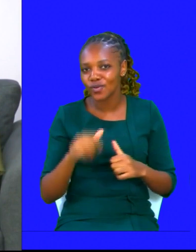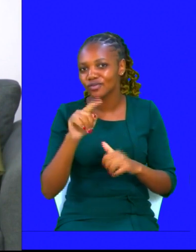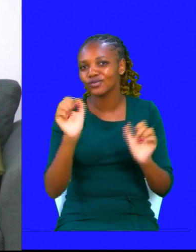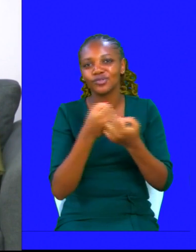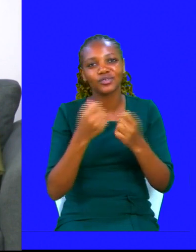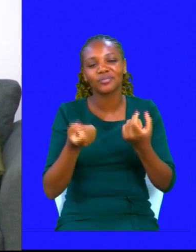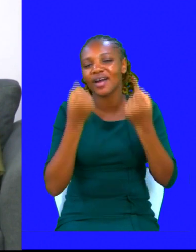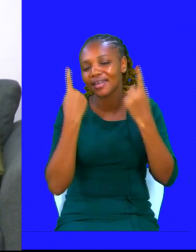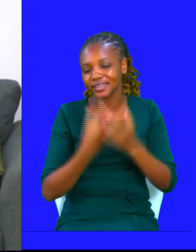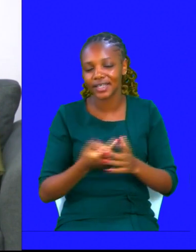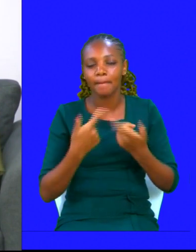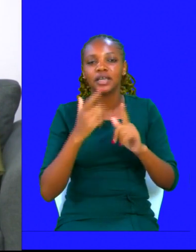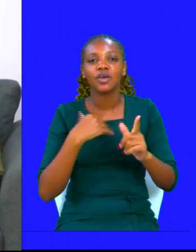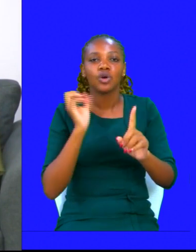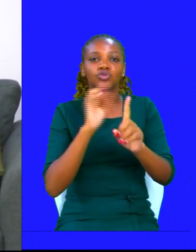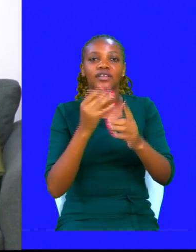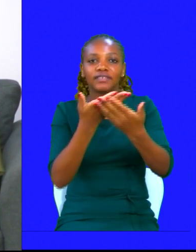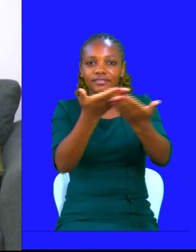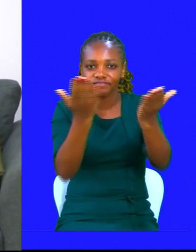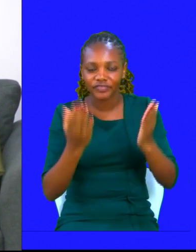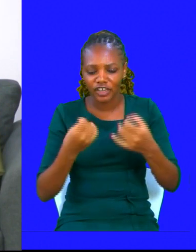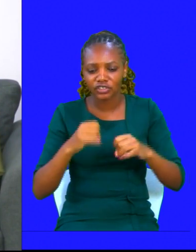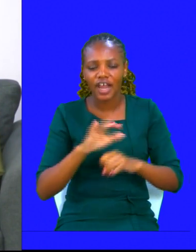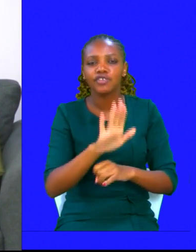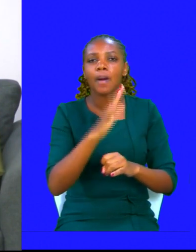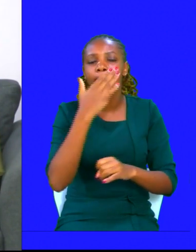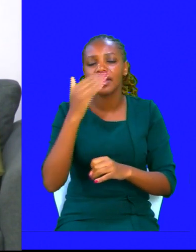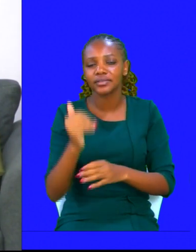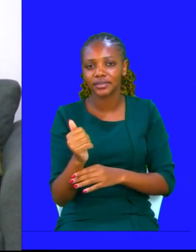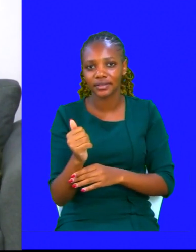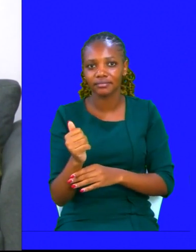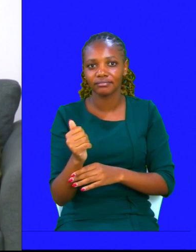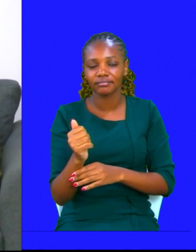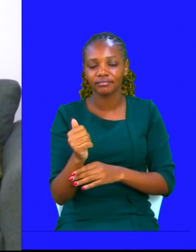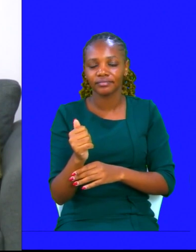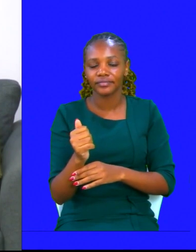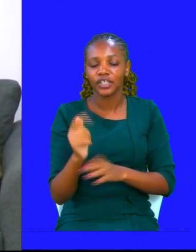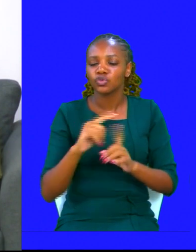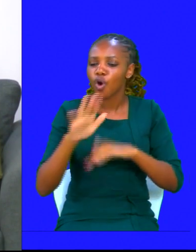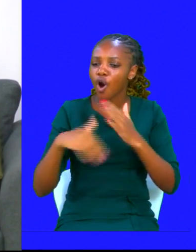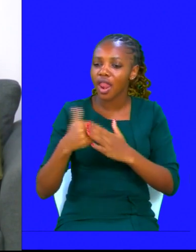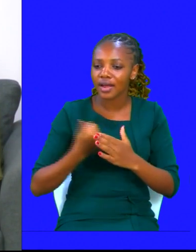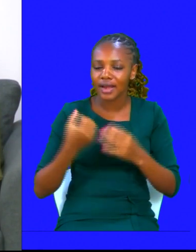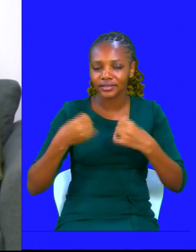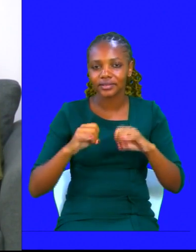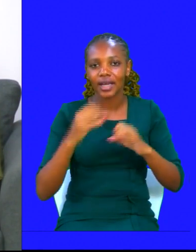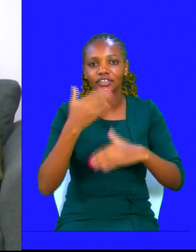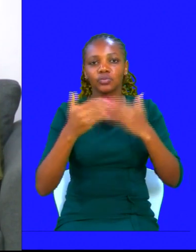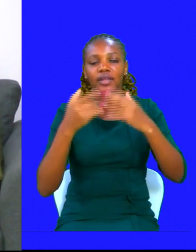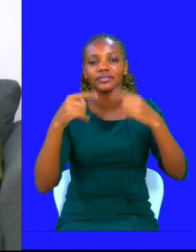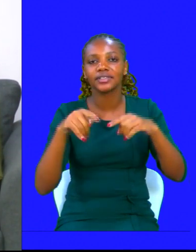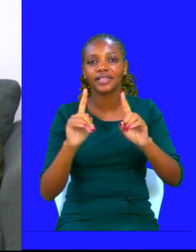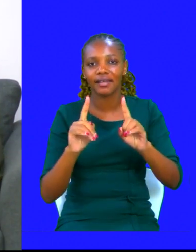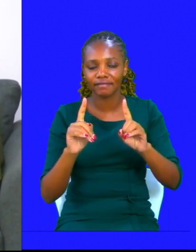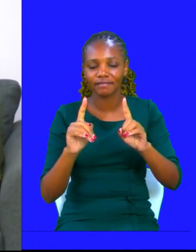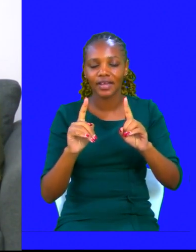give each and every person, try your best to a girl, try your best to build yourself. To the